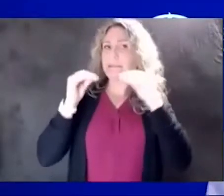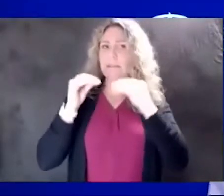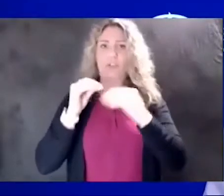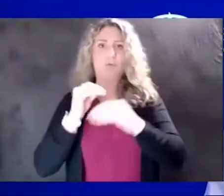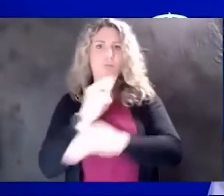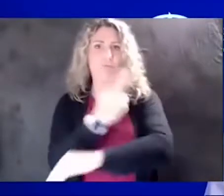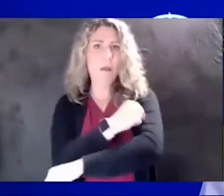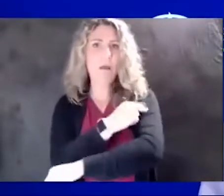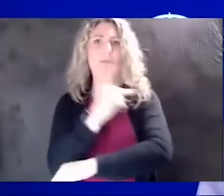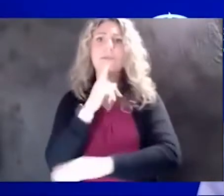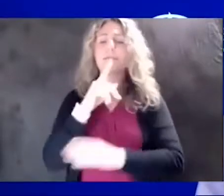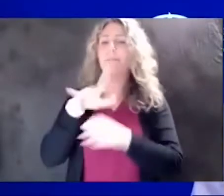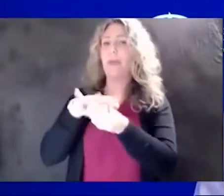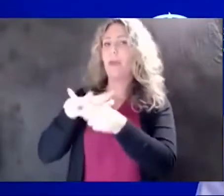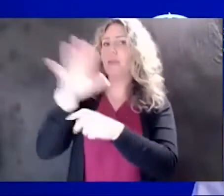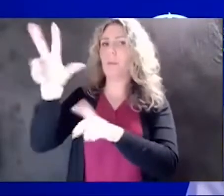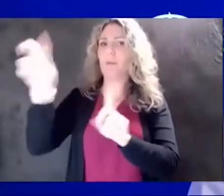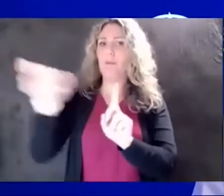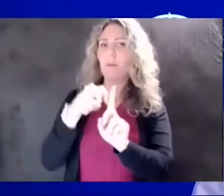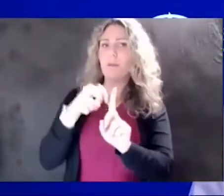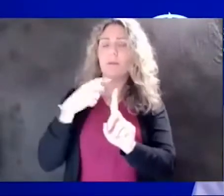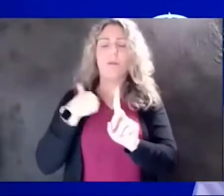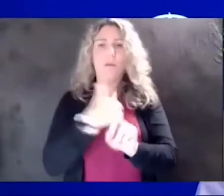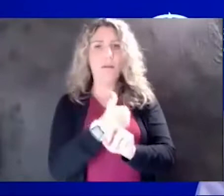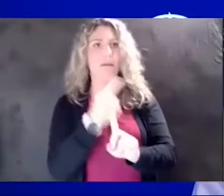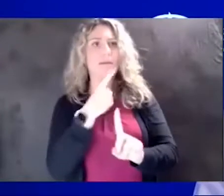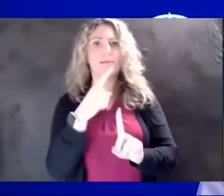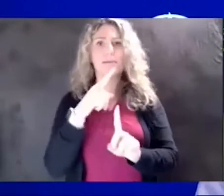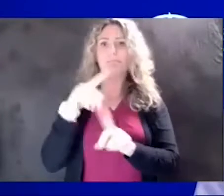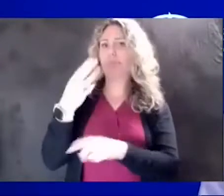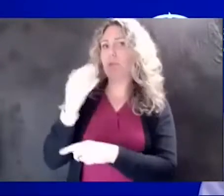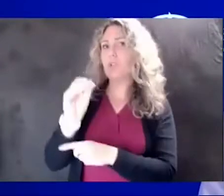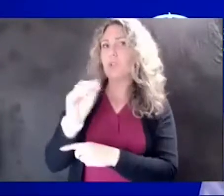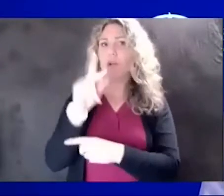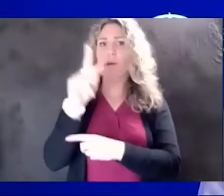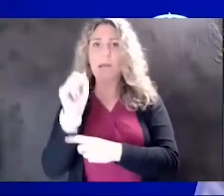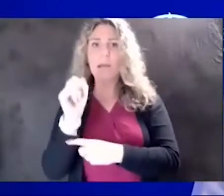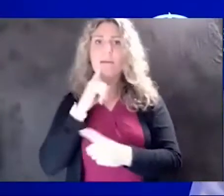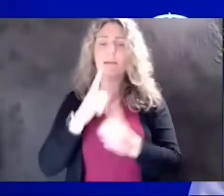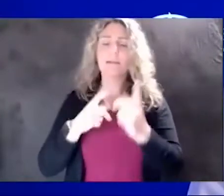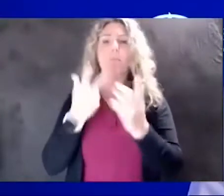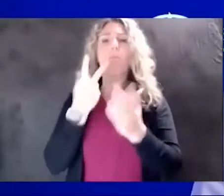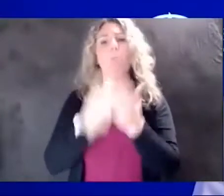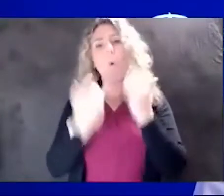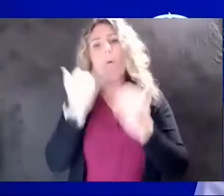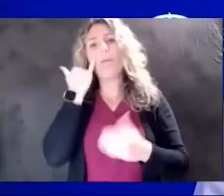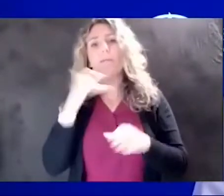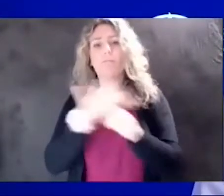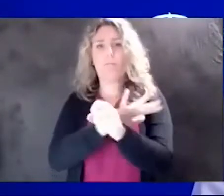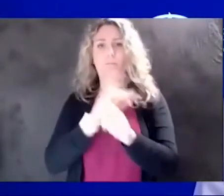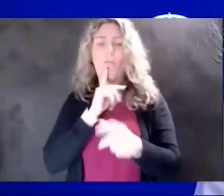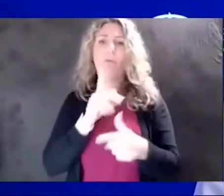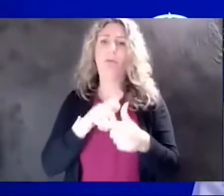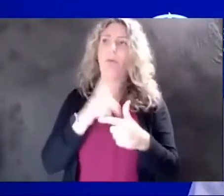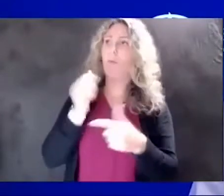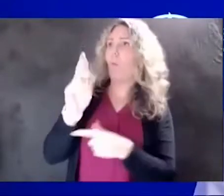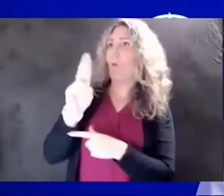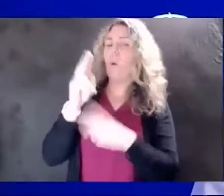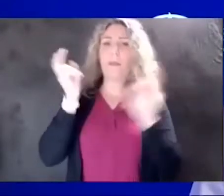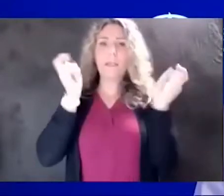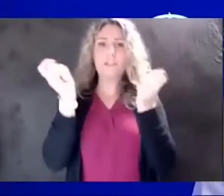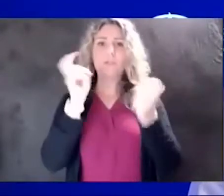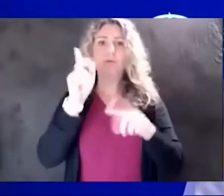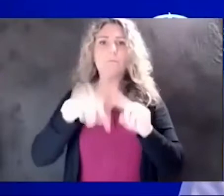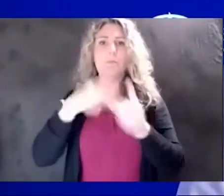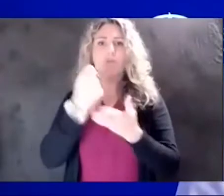transfer to us, certain areas in Missouri and Kansas when they reach capacity, or there's issues that they cannot treat reliably there. They send